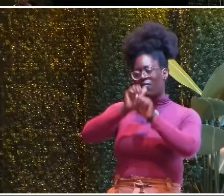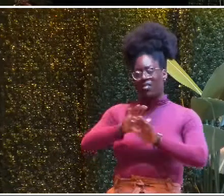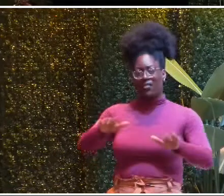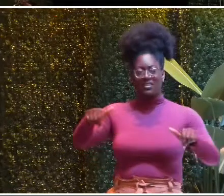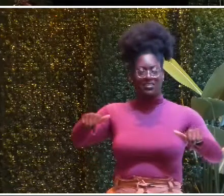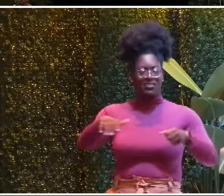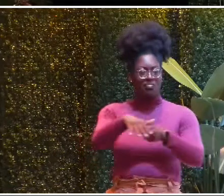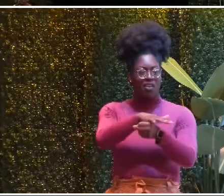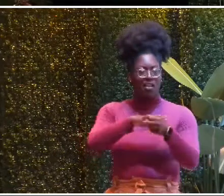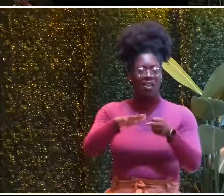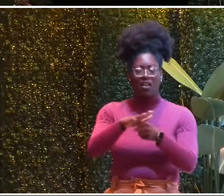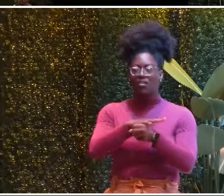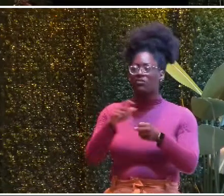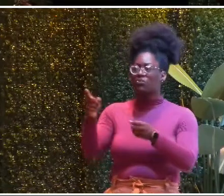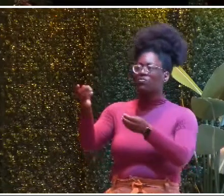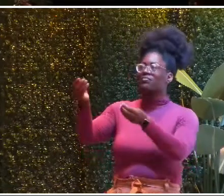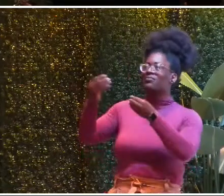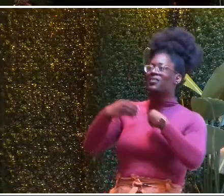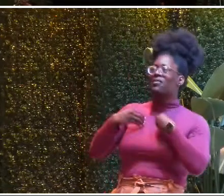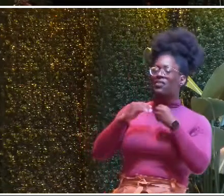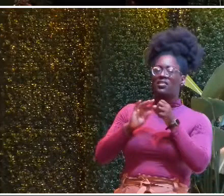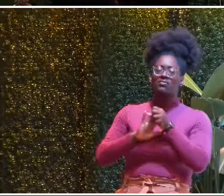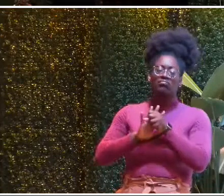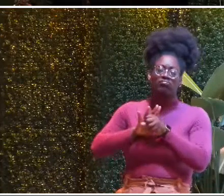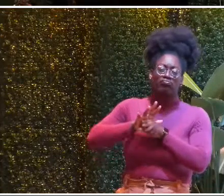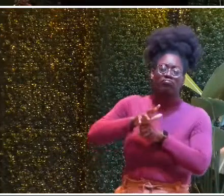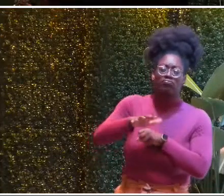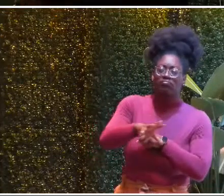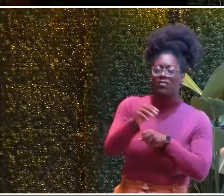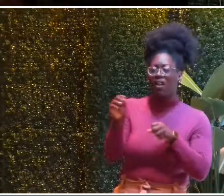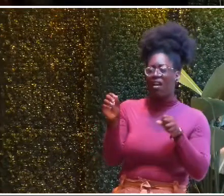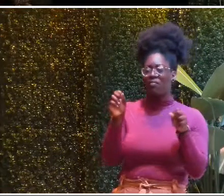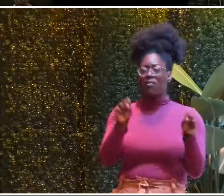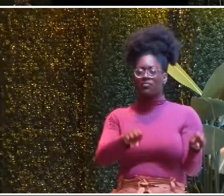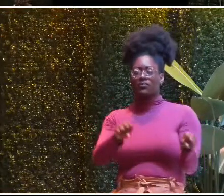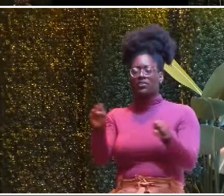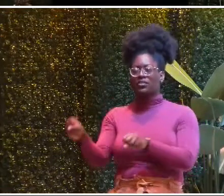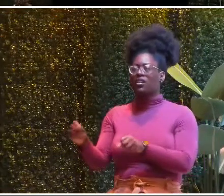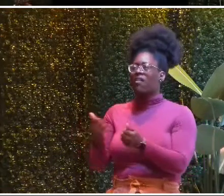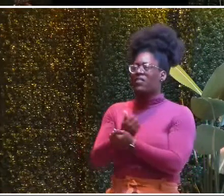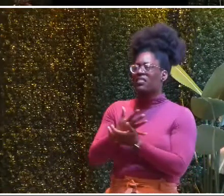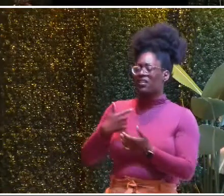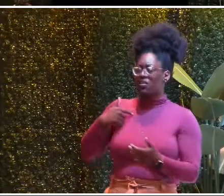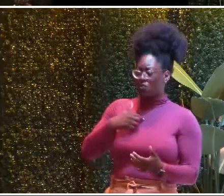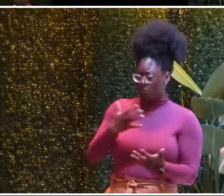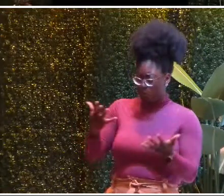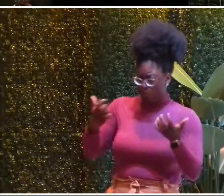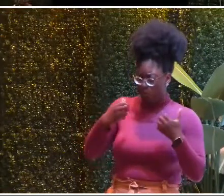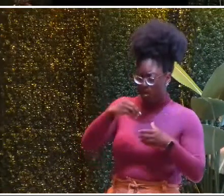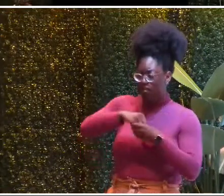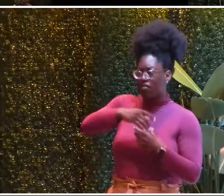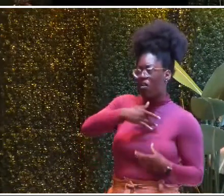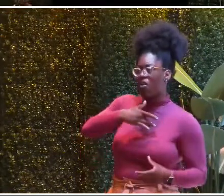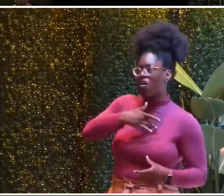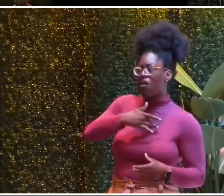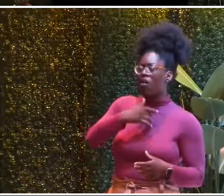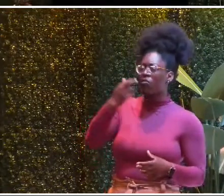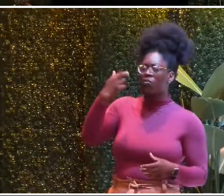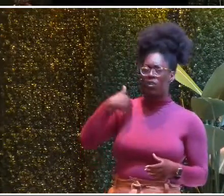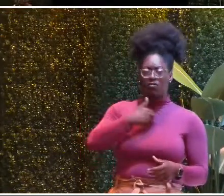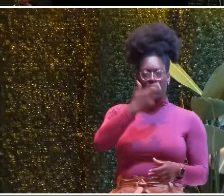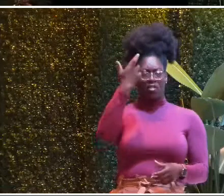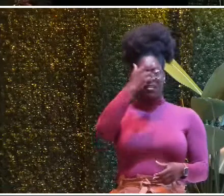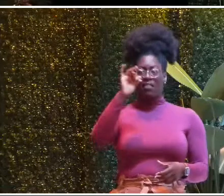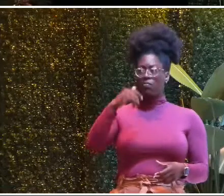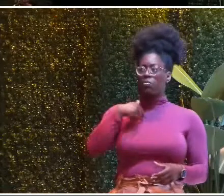with prosperity and abundance? Did you bless us with everything, the desires of our heart? We have not because we ask not. And we are asking now,